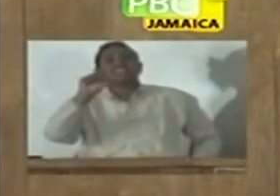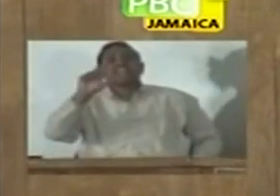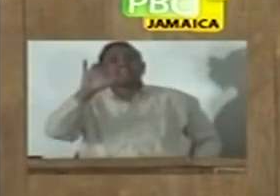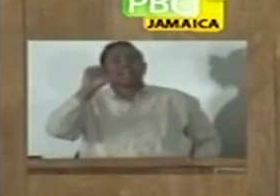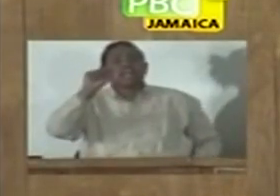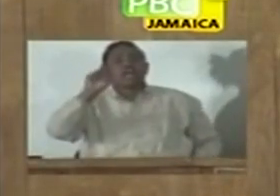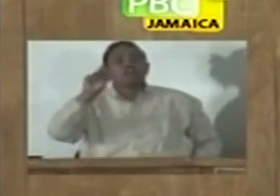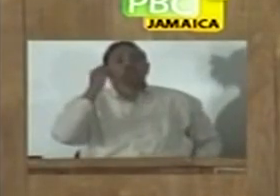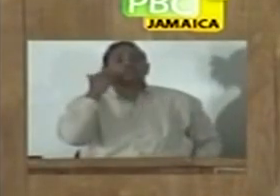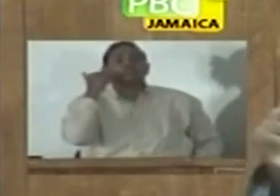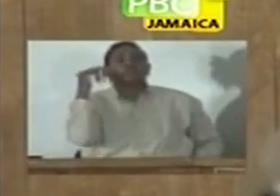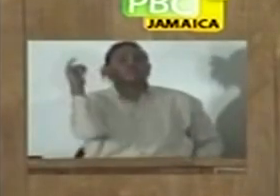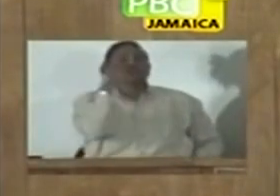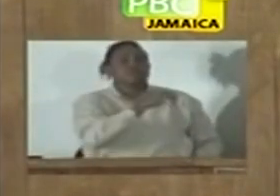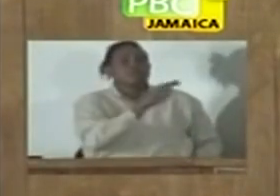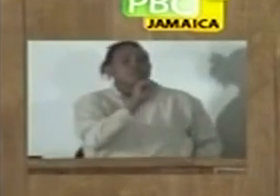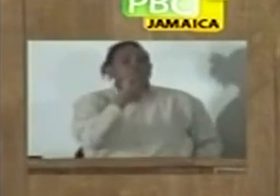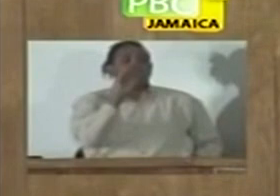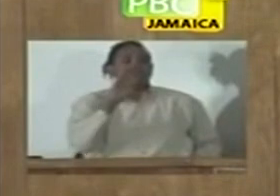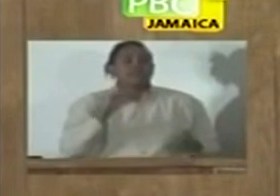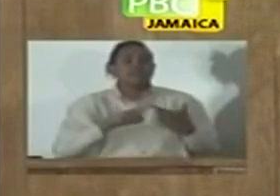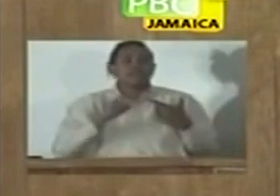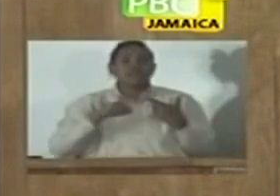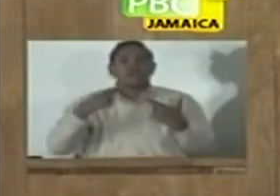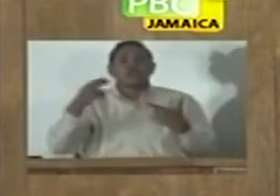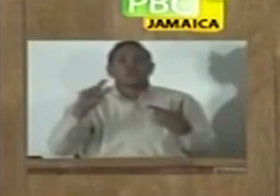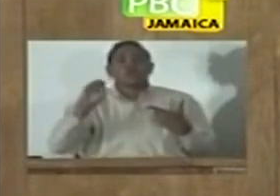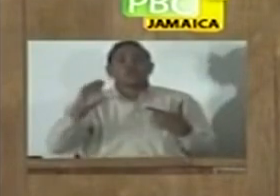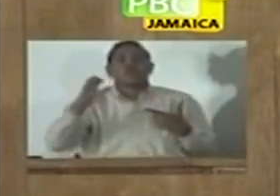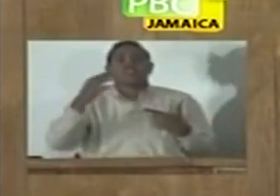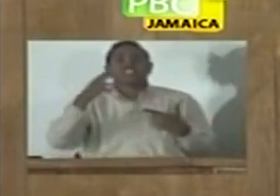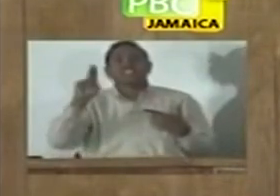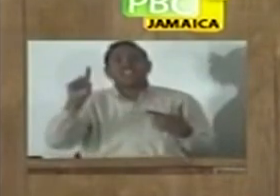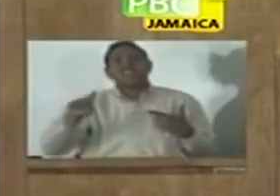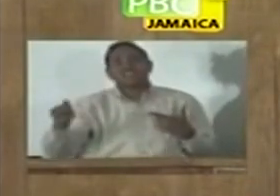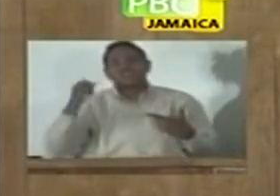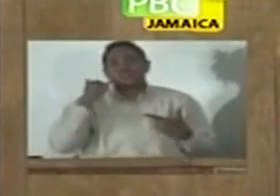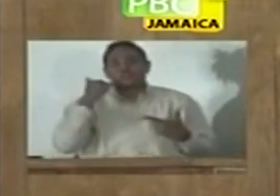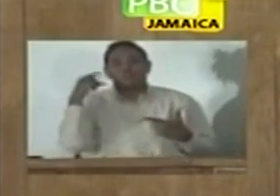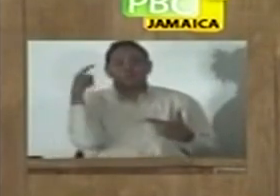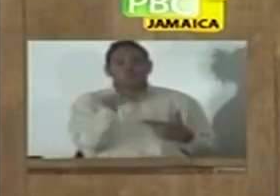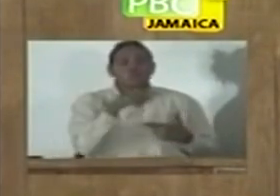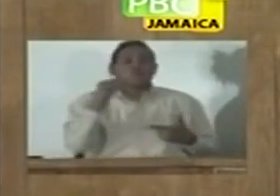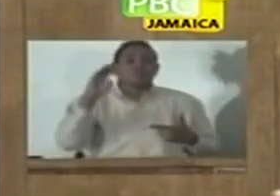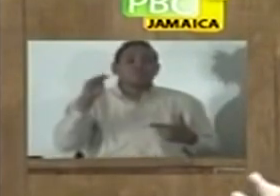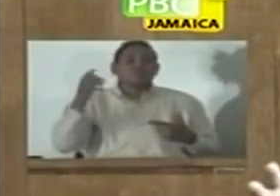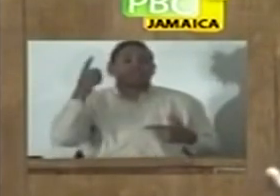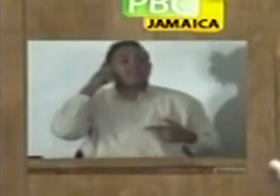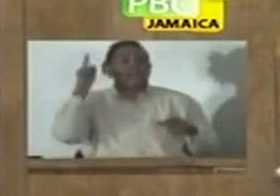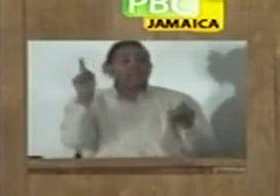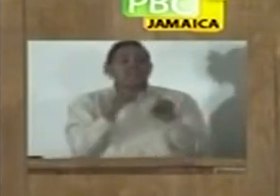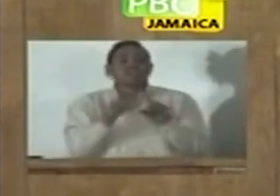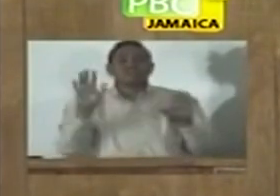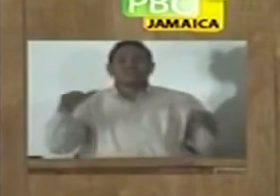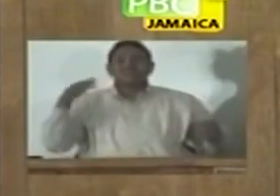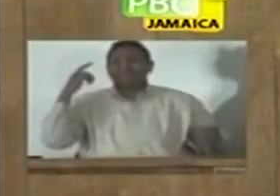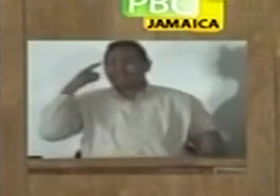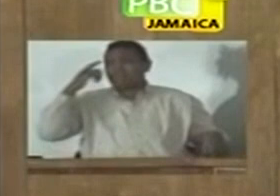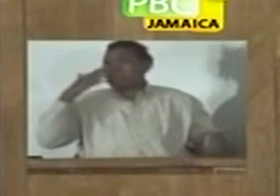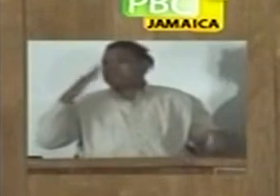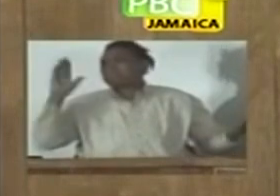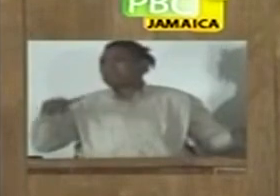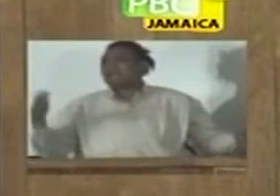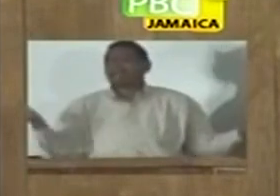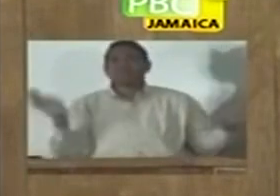to Montego Bay. Hugo Chavez was to come to Montego Bay. This agreement was going to be a bad thing, they thought.